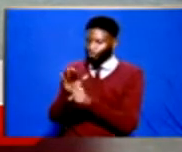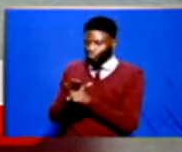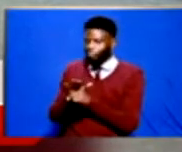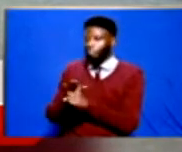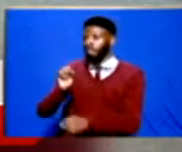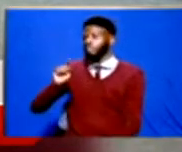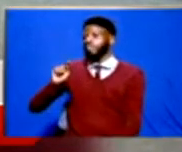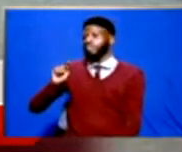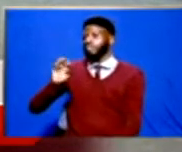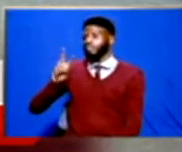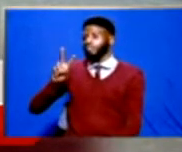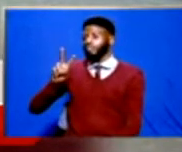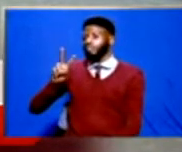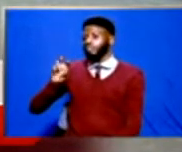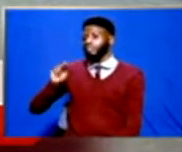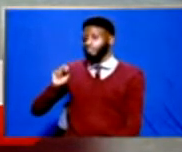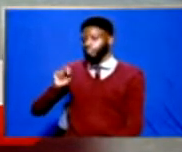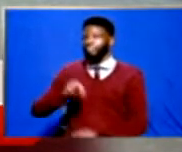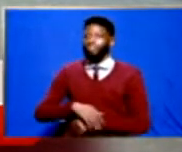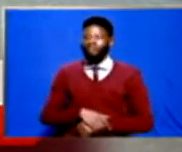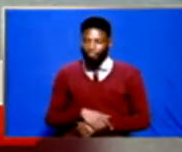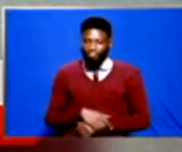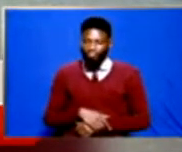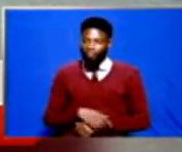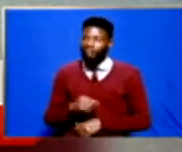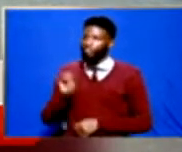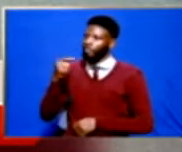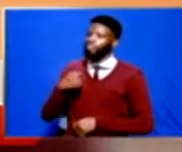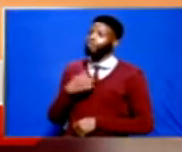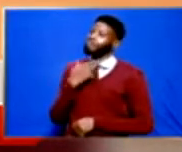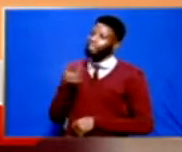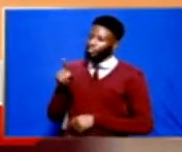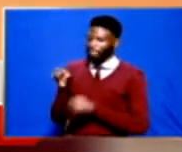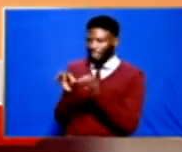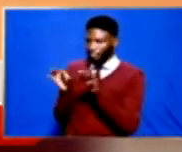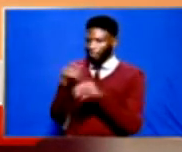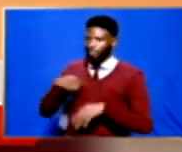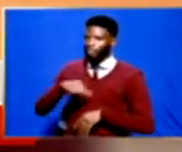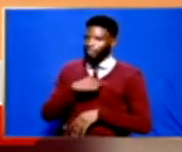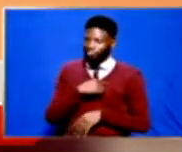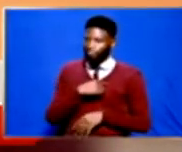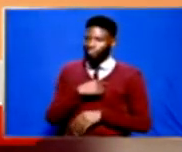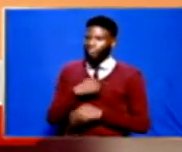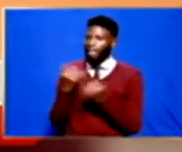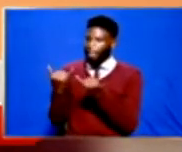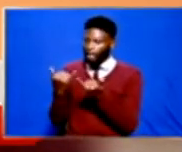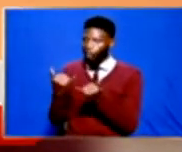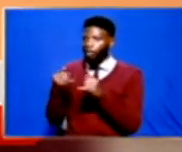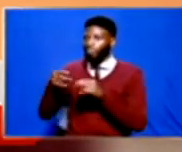you, Brian. I want you, first of all, to paint to us the picture of the extractive industry in this